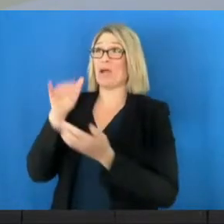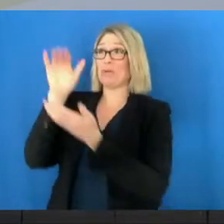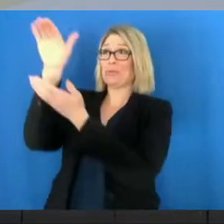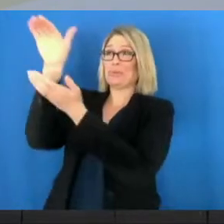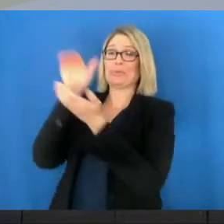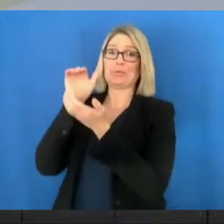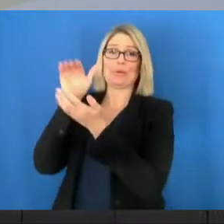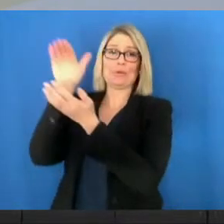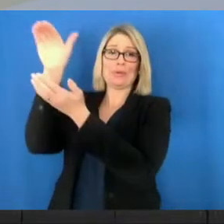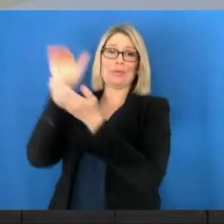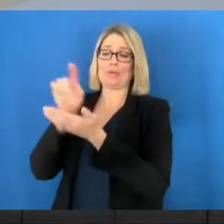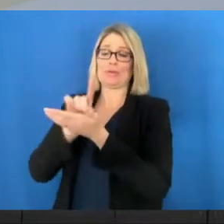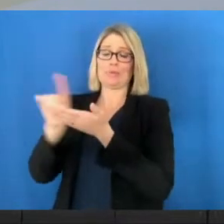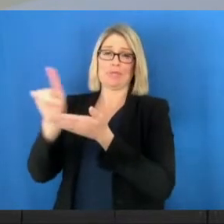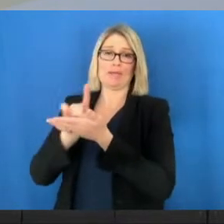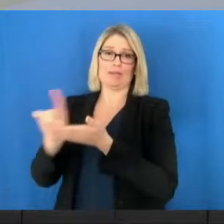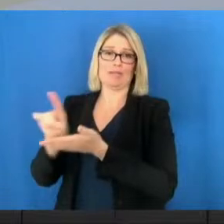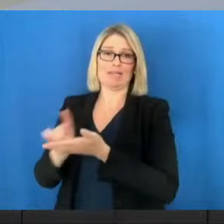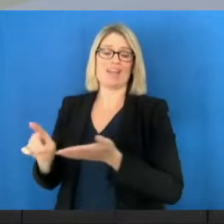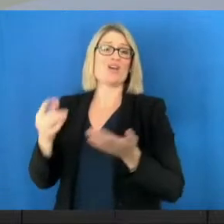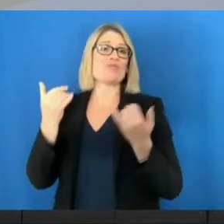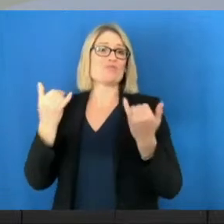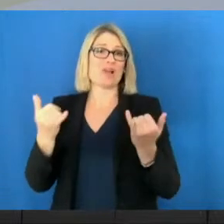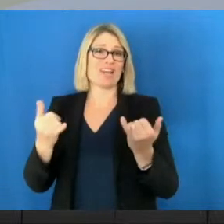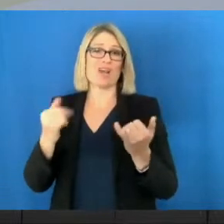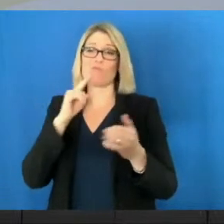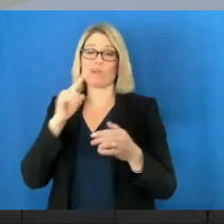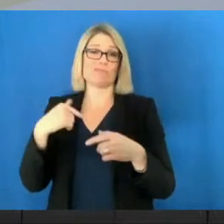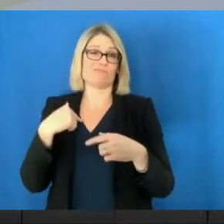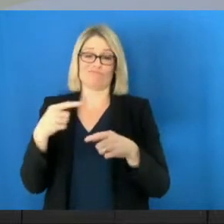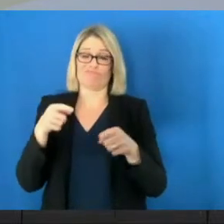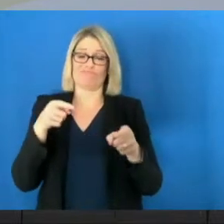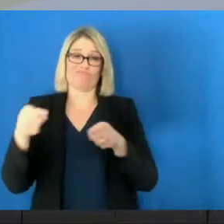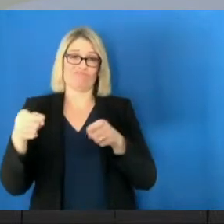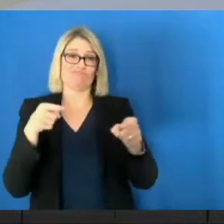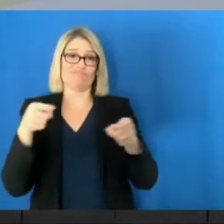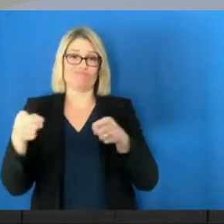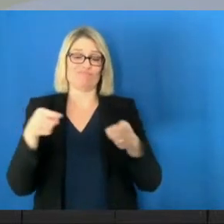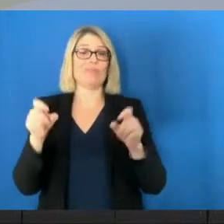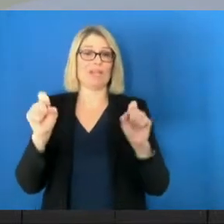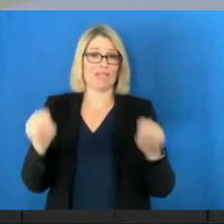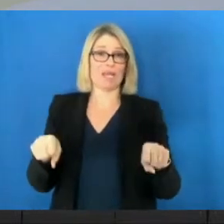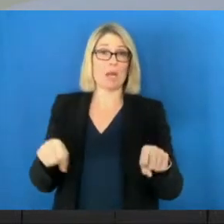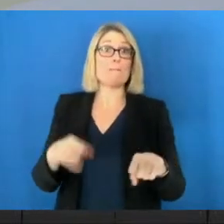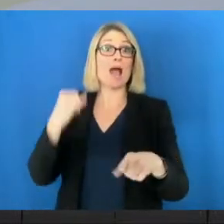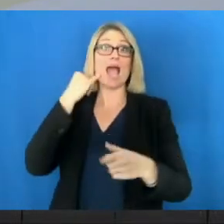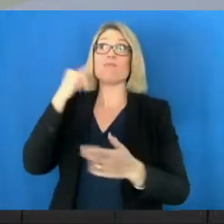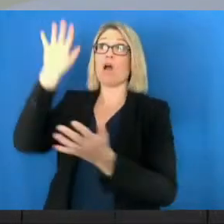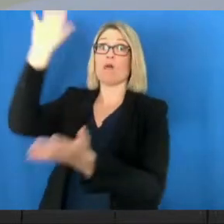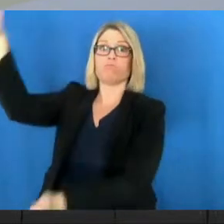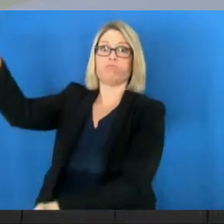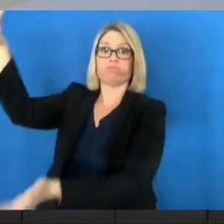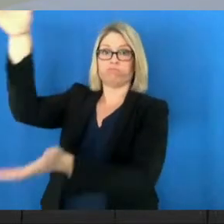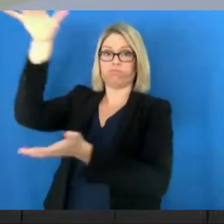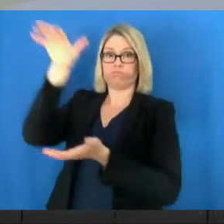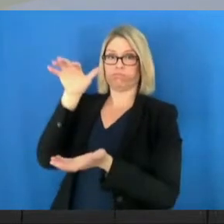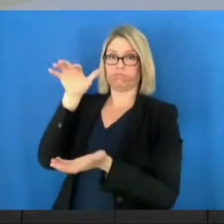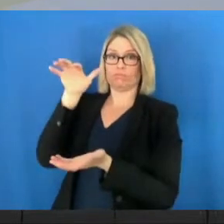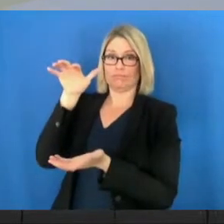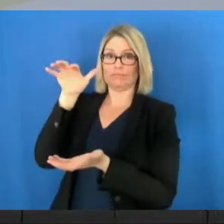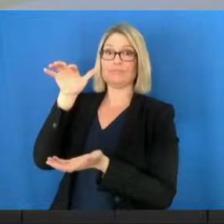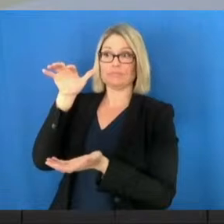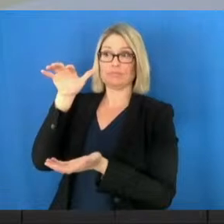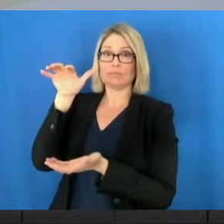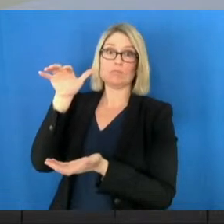per week, so it's very controlled amount. But with anticipated larger doses of vaccines